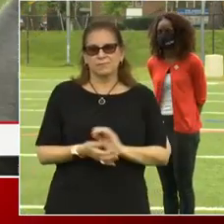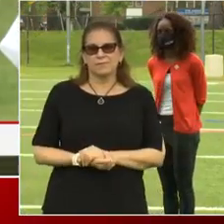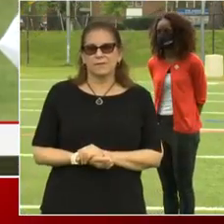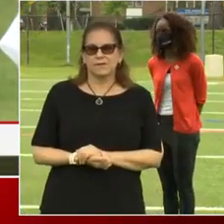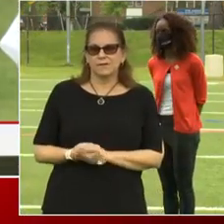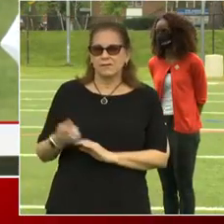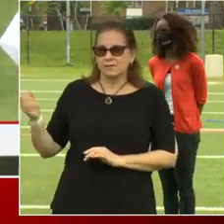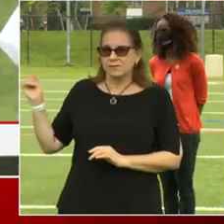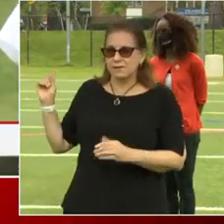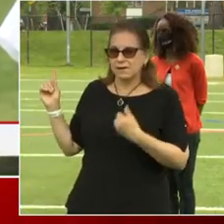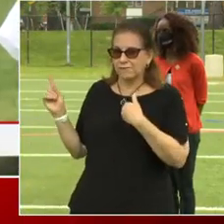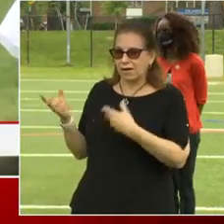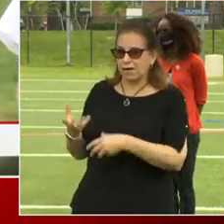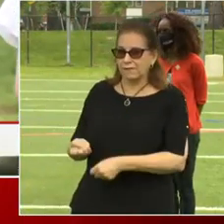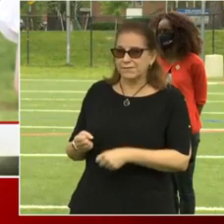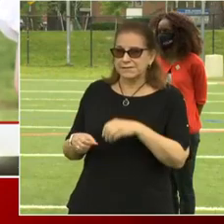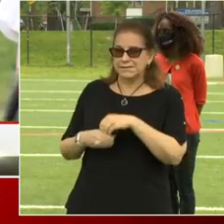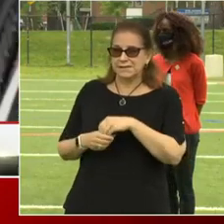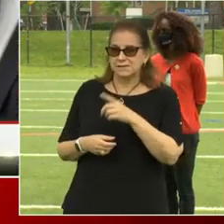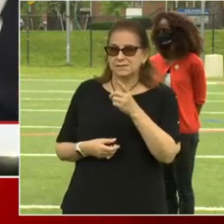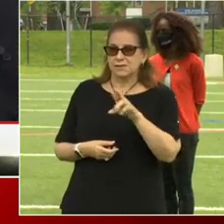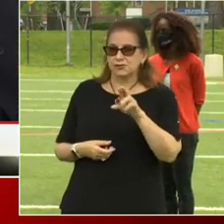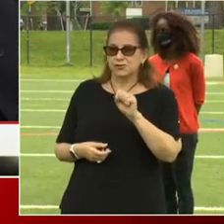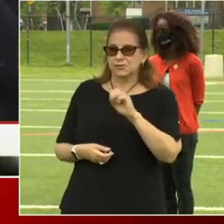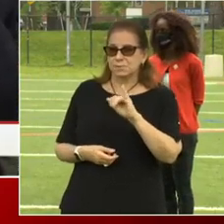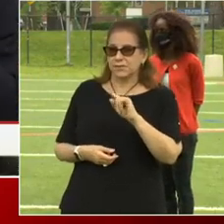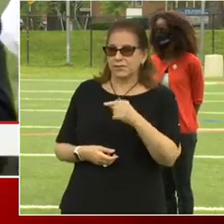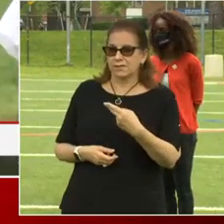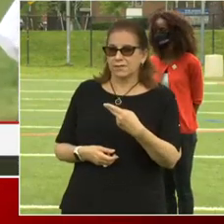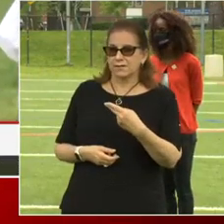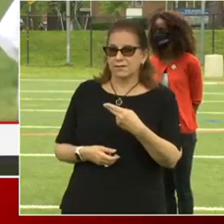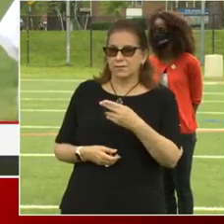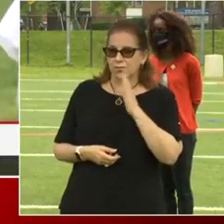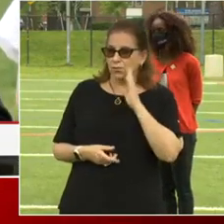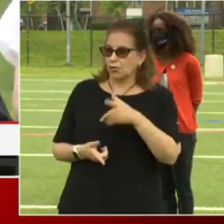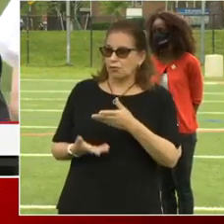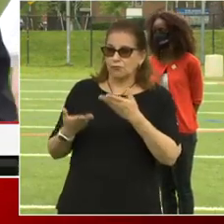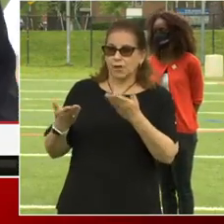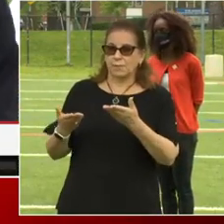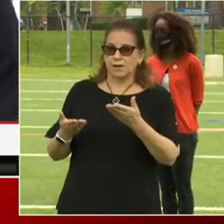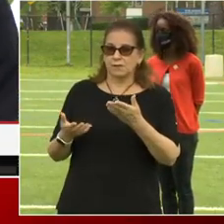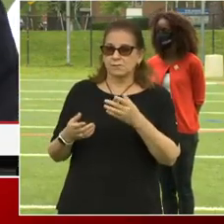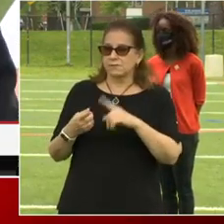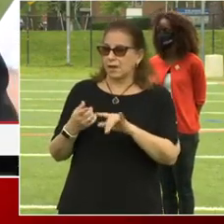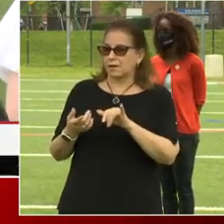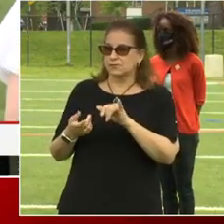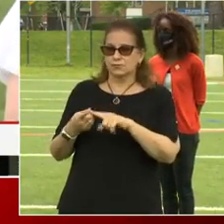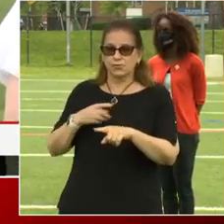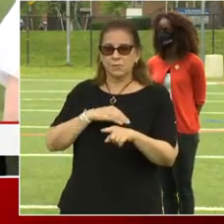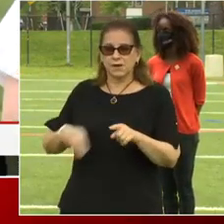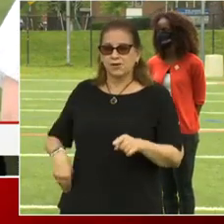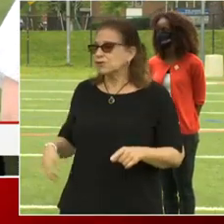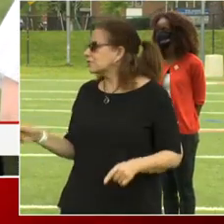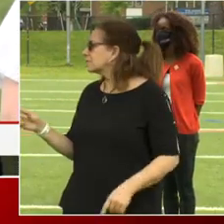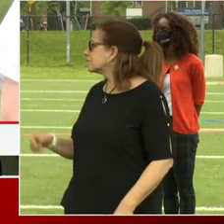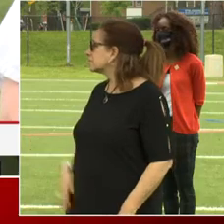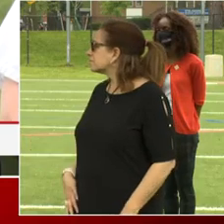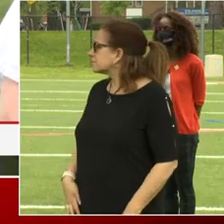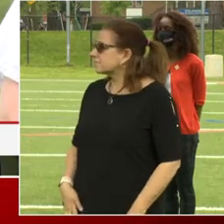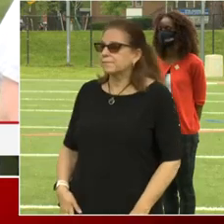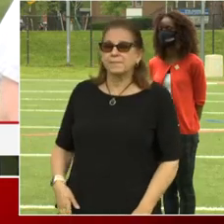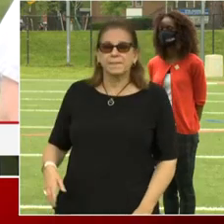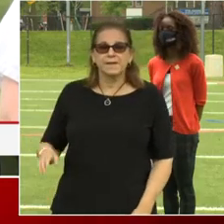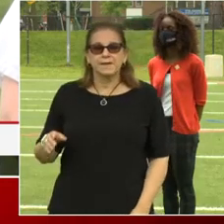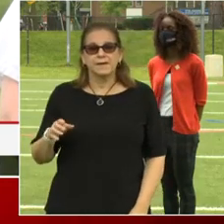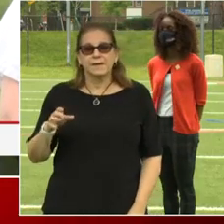full confidence in Dr. Smith? What do you recommend to the mayor as far as her future? Dr. Smith. As far as the